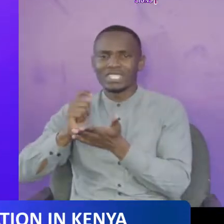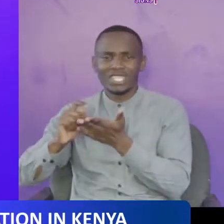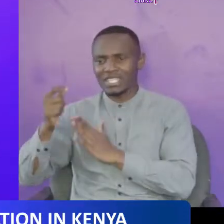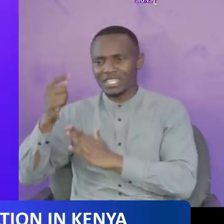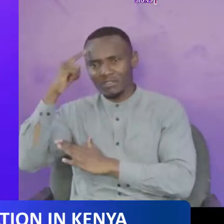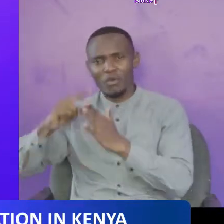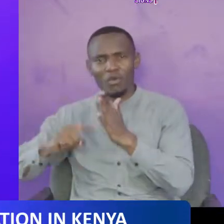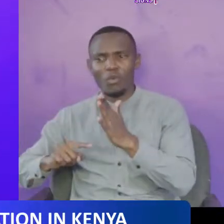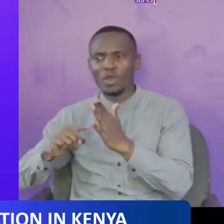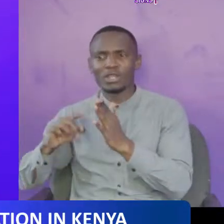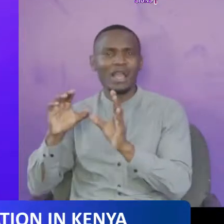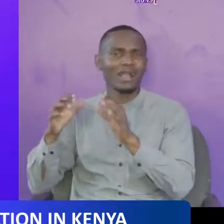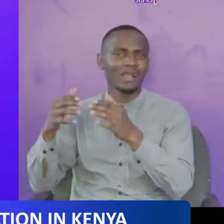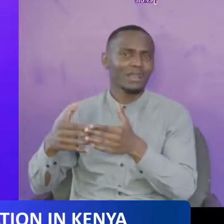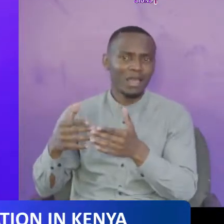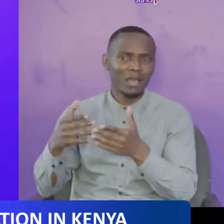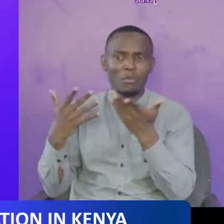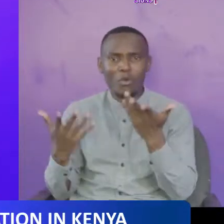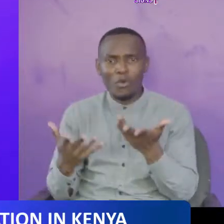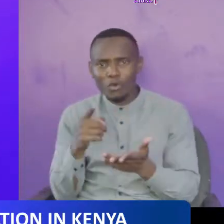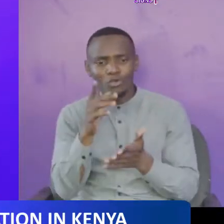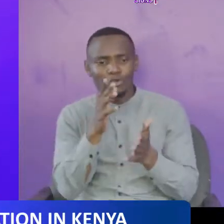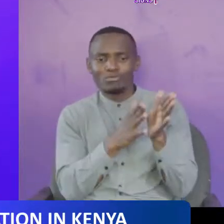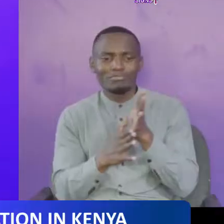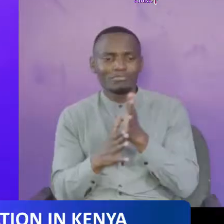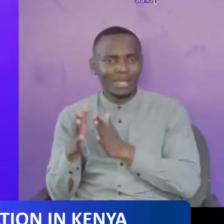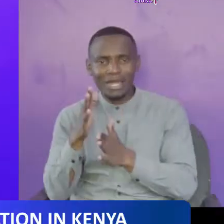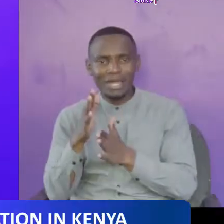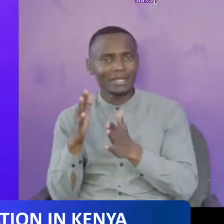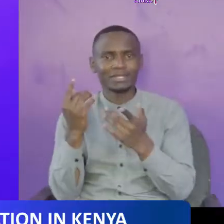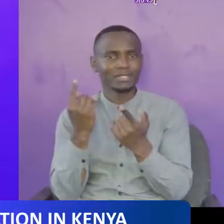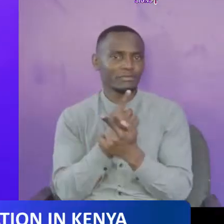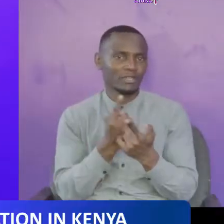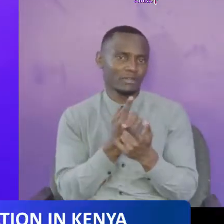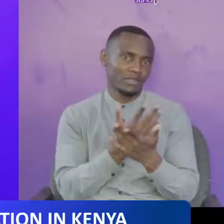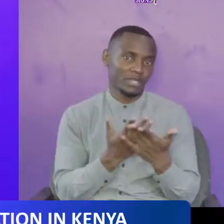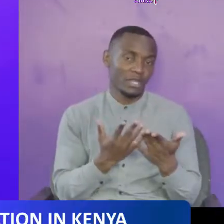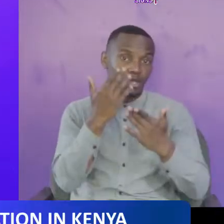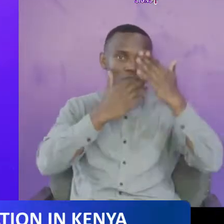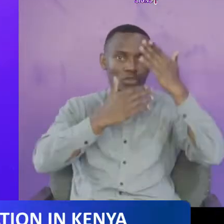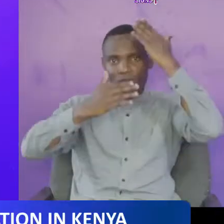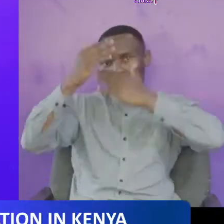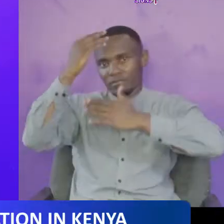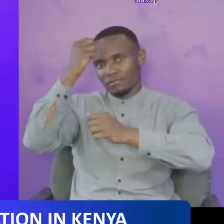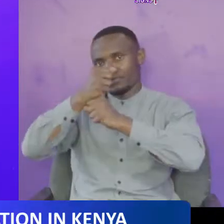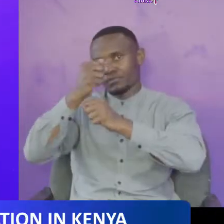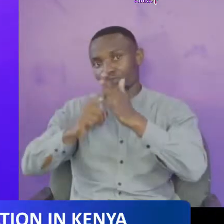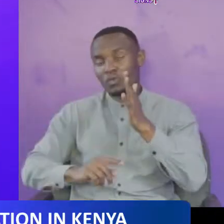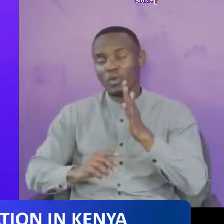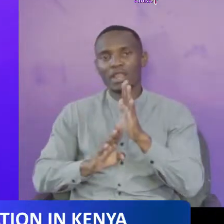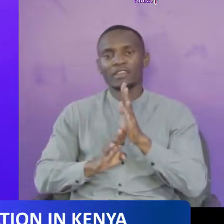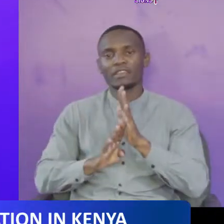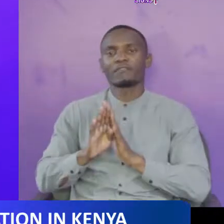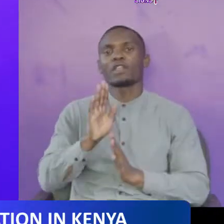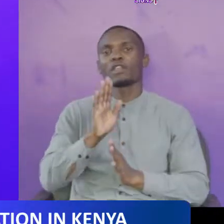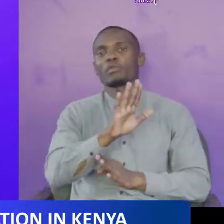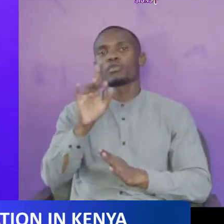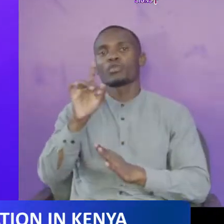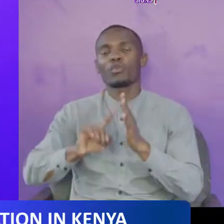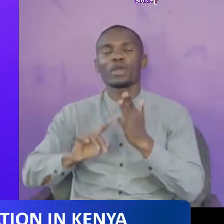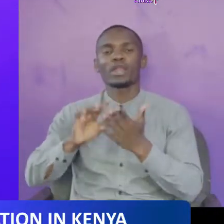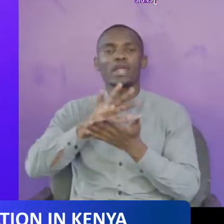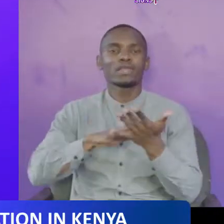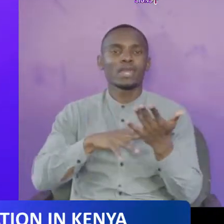finance engineer. You are the social organizer of what. What campus does to you is develop your networks, develop your